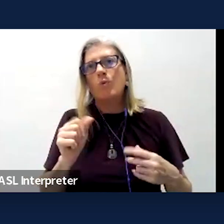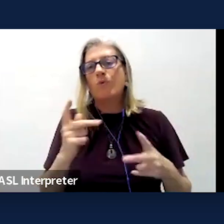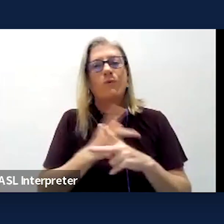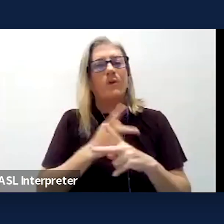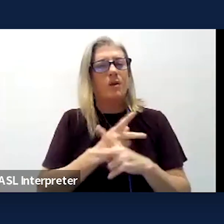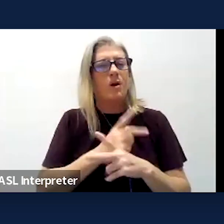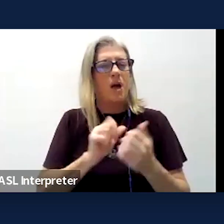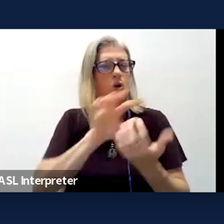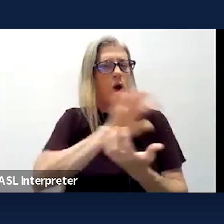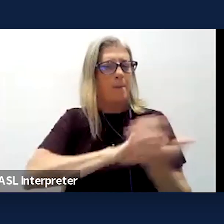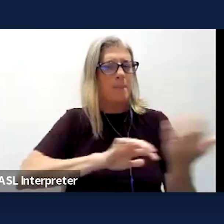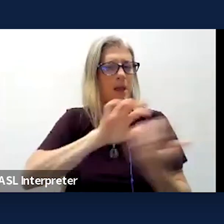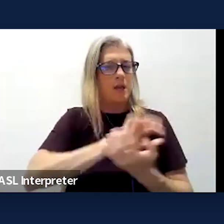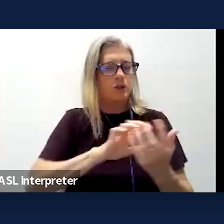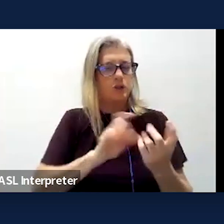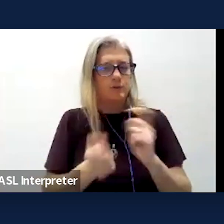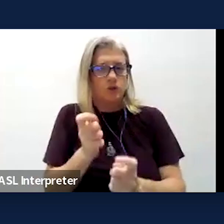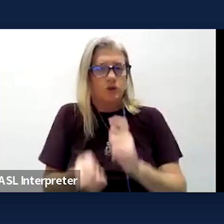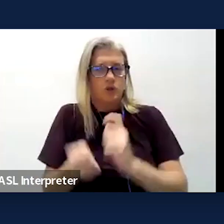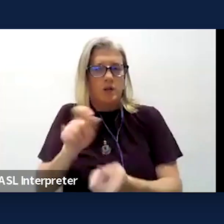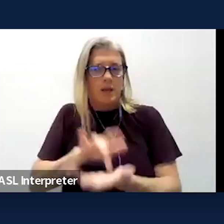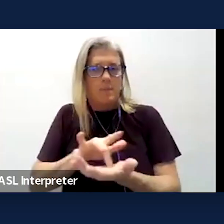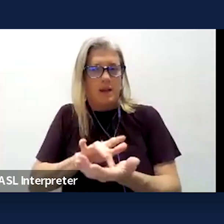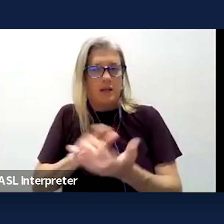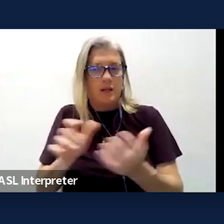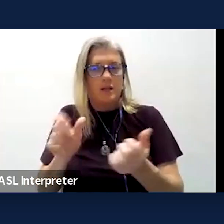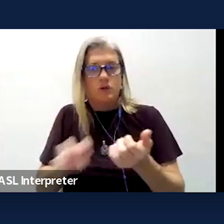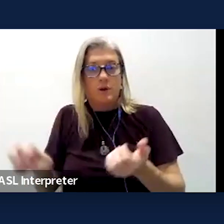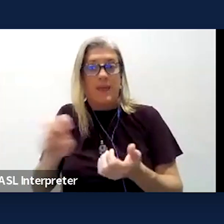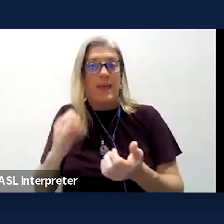combination and strategy if you're backed up.